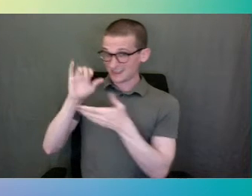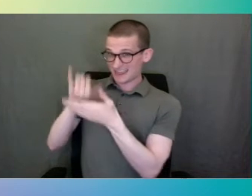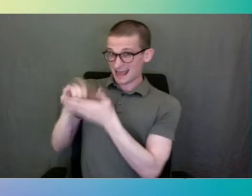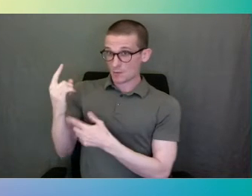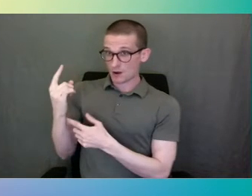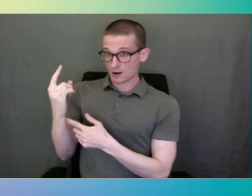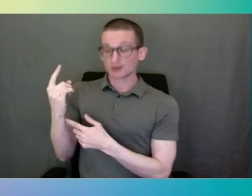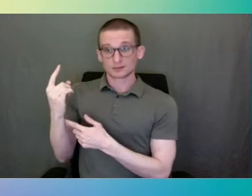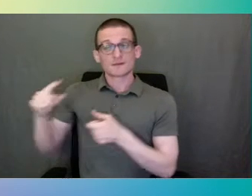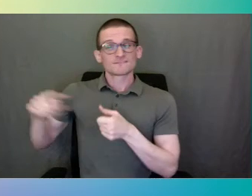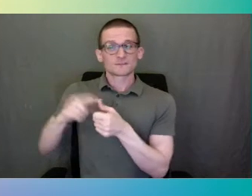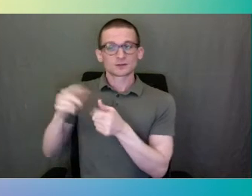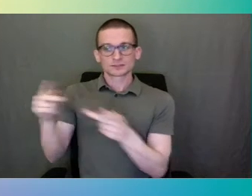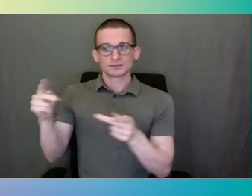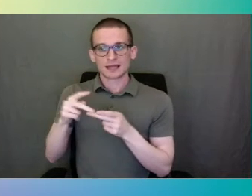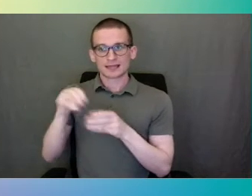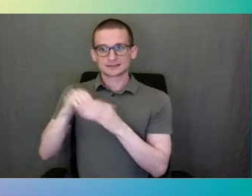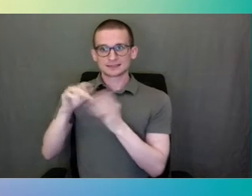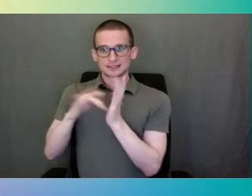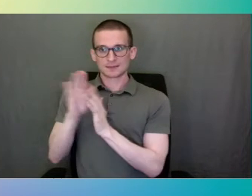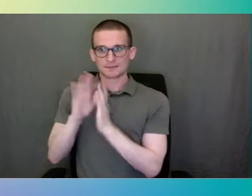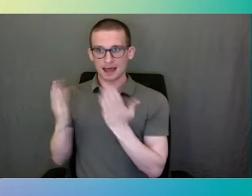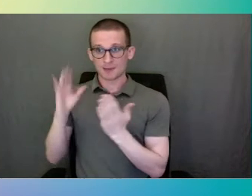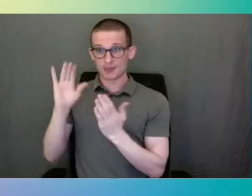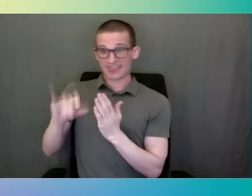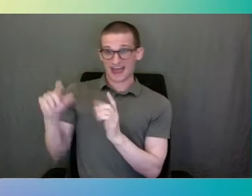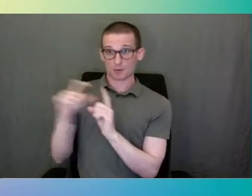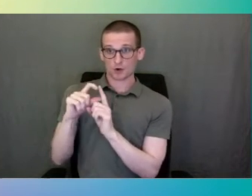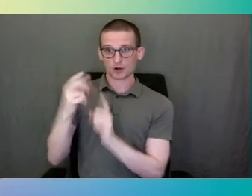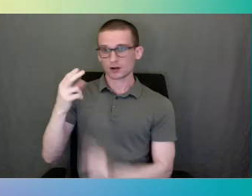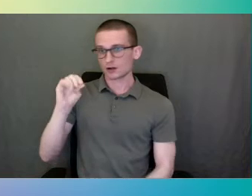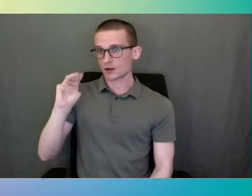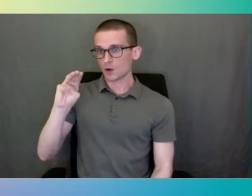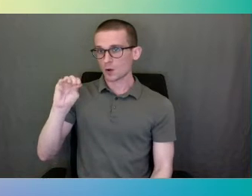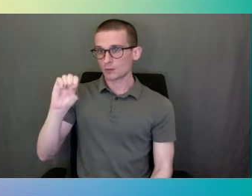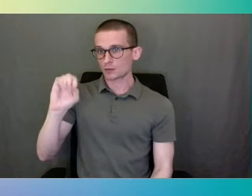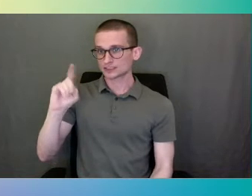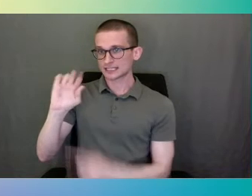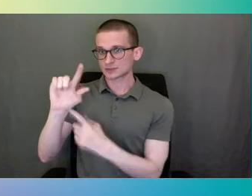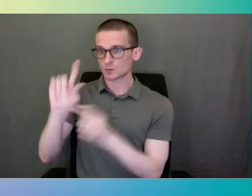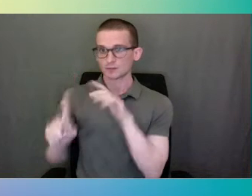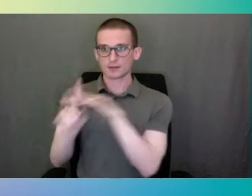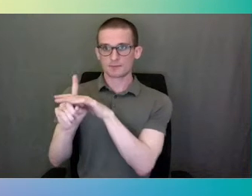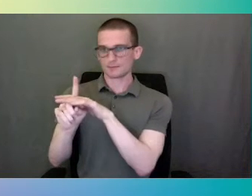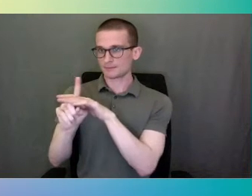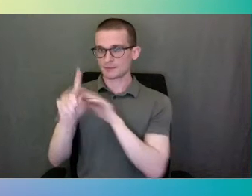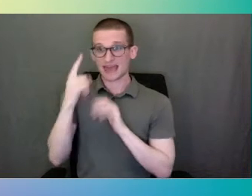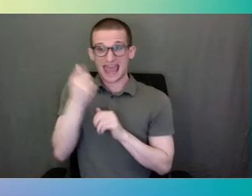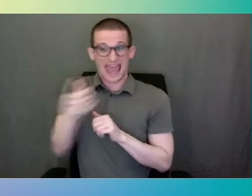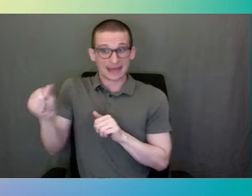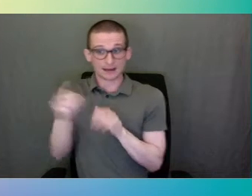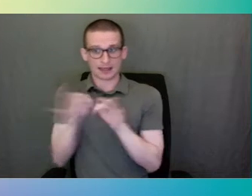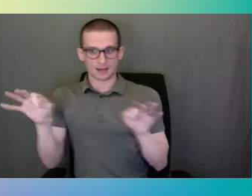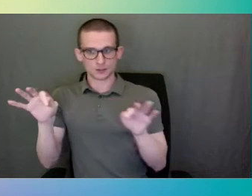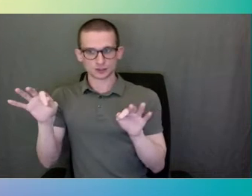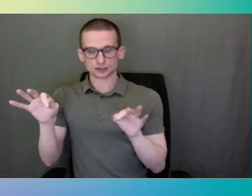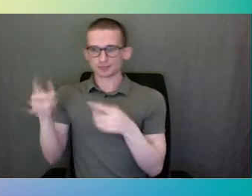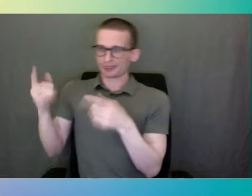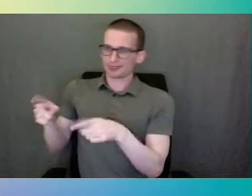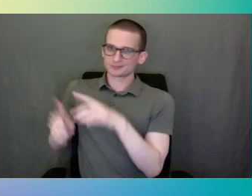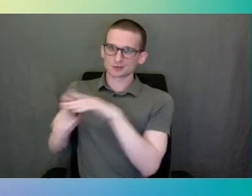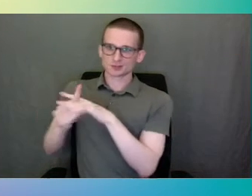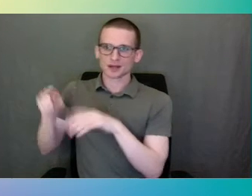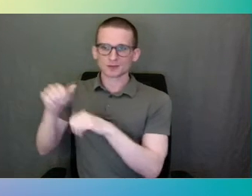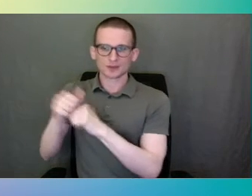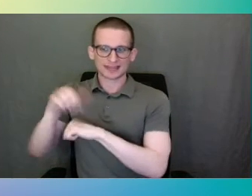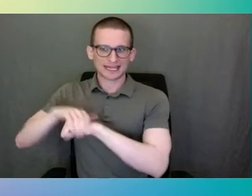first place in the Bible that the word homosexual appears in any language. It happens to have appeared in English. It's in the Revised